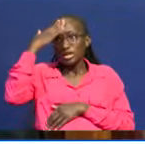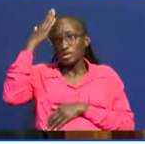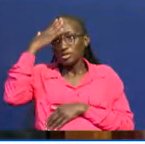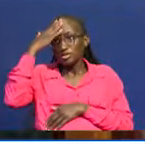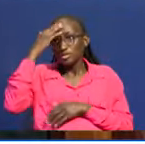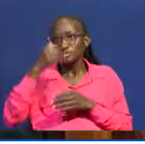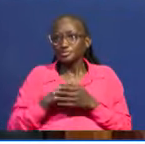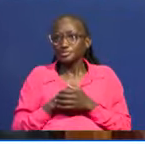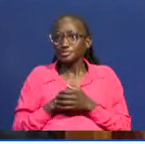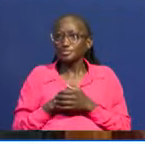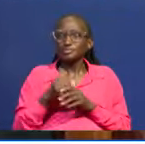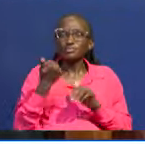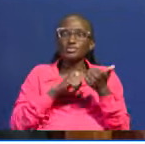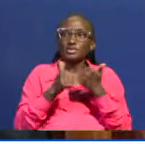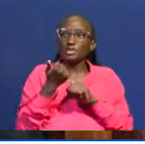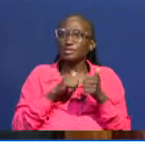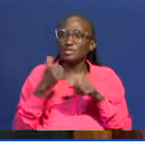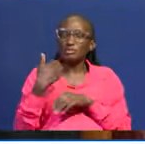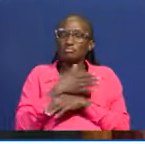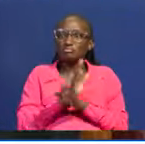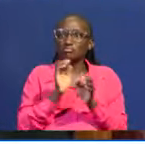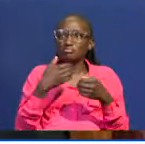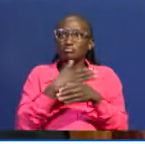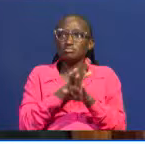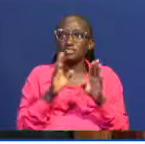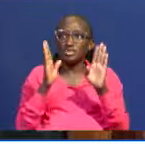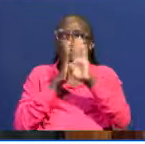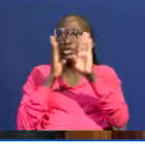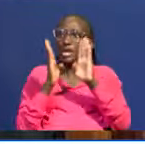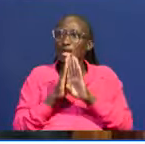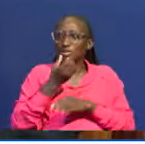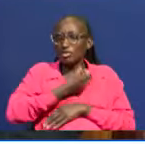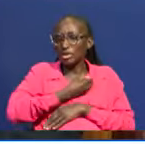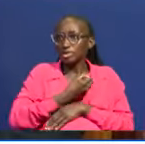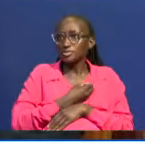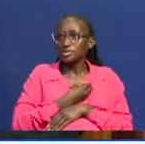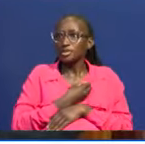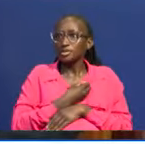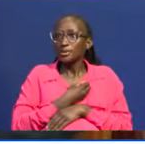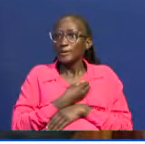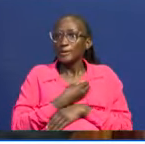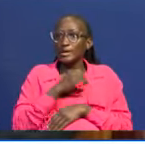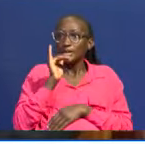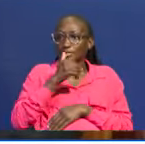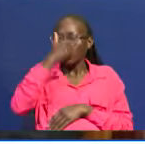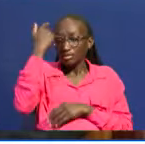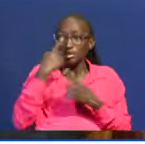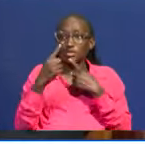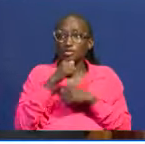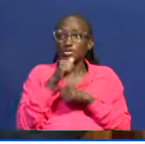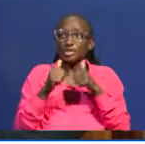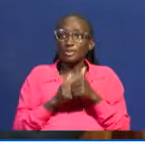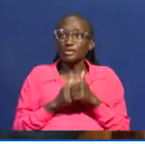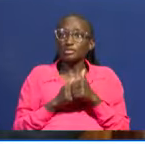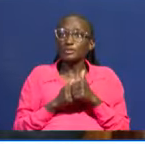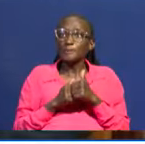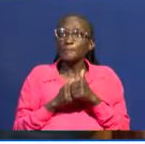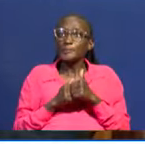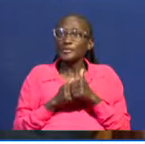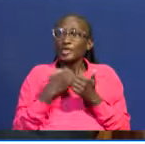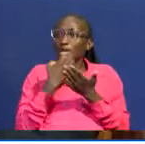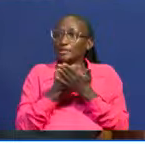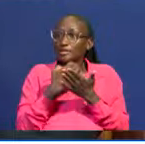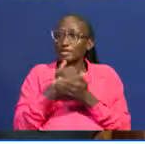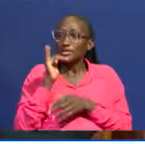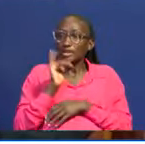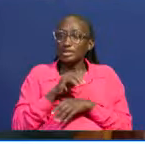trick games that are being played around to hide ownership. And that, because I talked about circumstantial evidence,